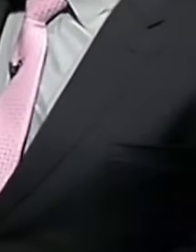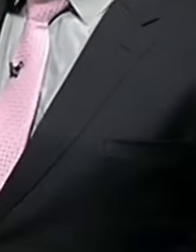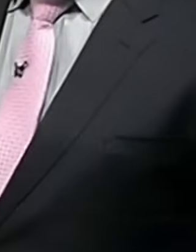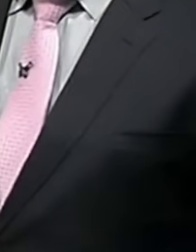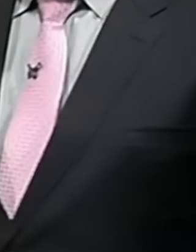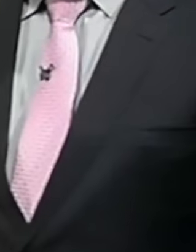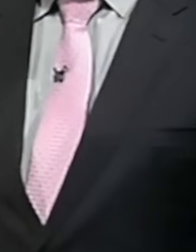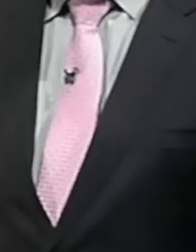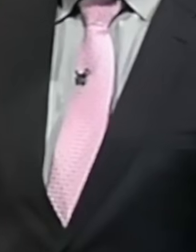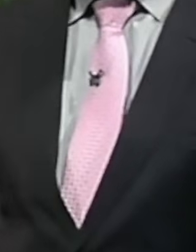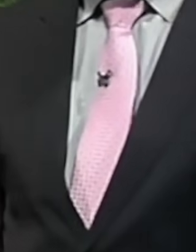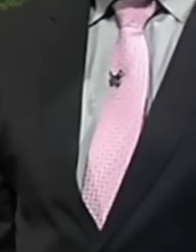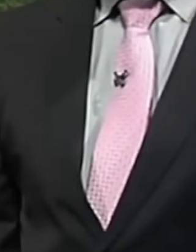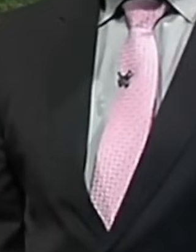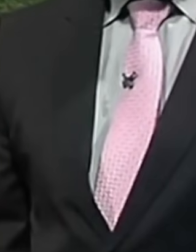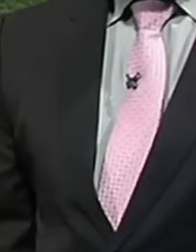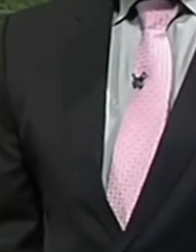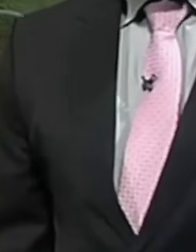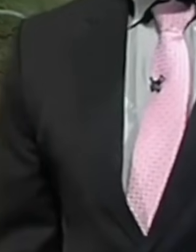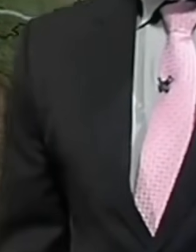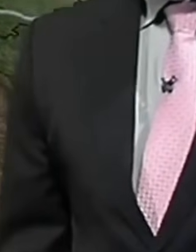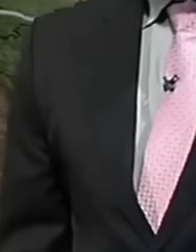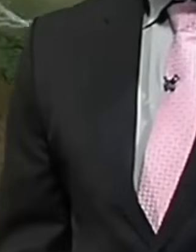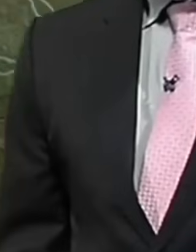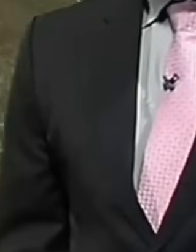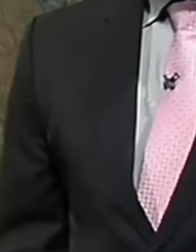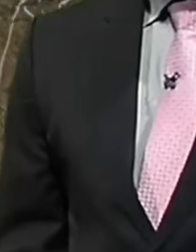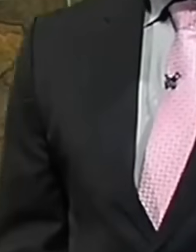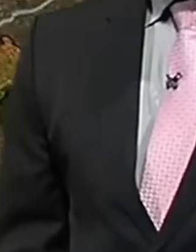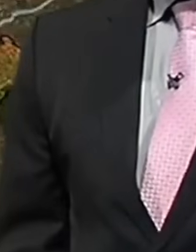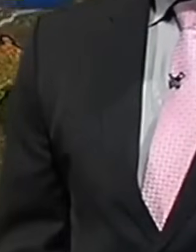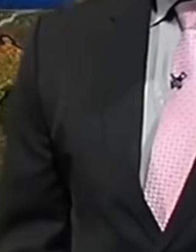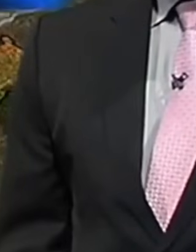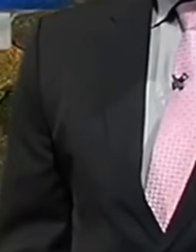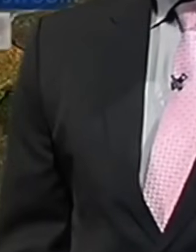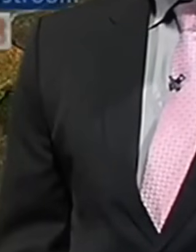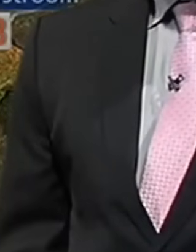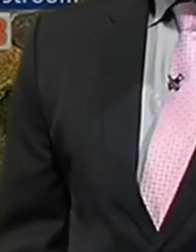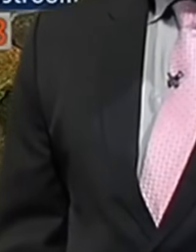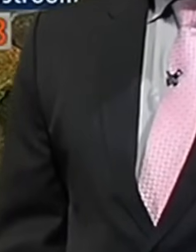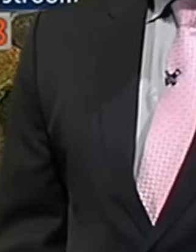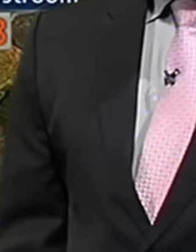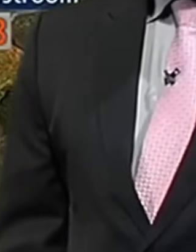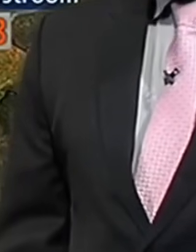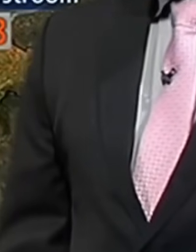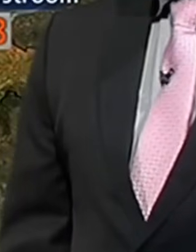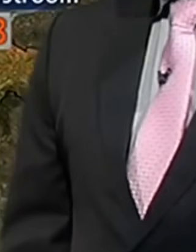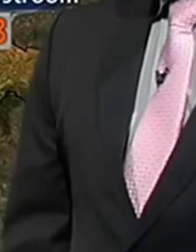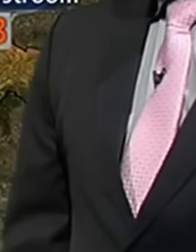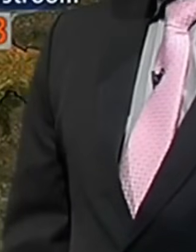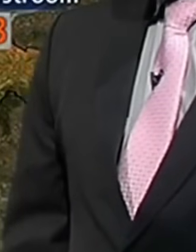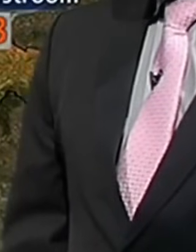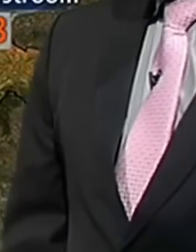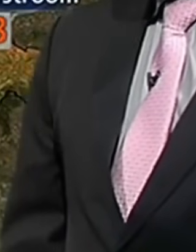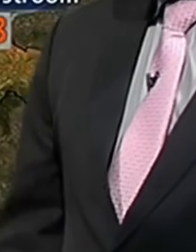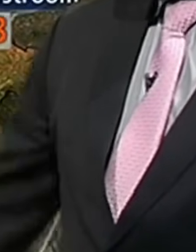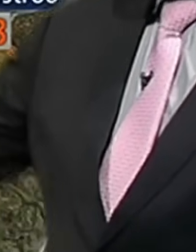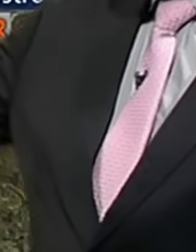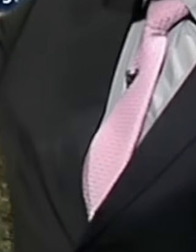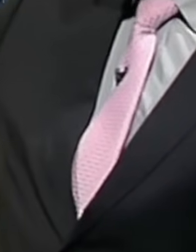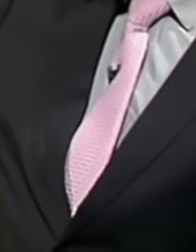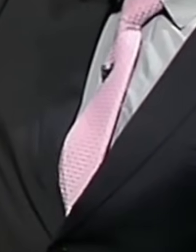Bothaville o tla futhumela haholo ka tsa mashwa bile a metsorobedi mme ha re shebile ka hare ho province ya na le ba Bophirima teng province ena e tla ba le maemo a futhumetseng hohle ka hare ho